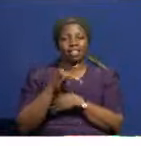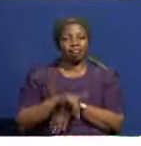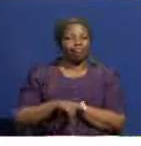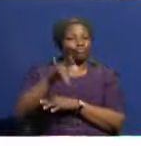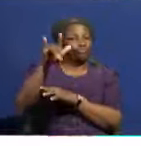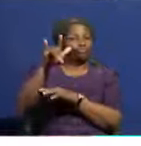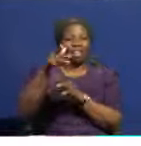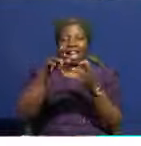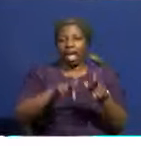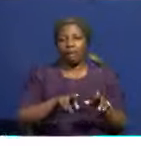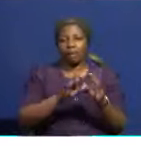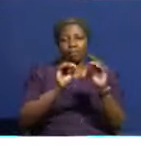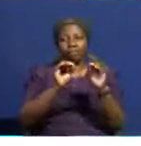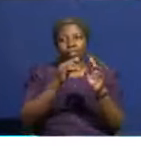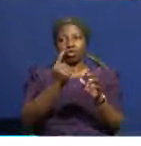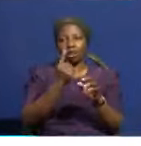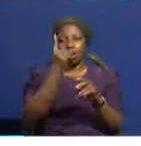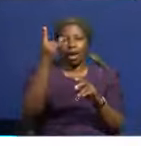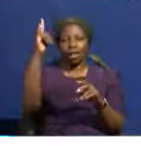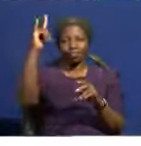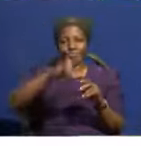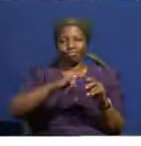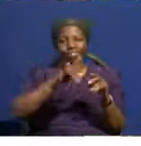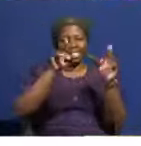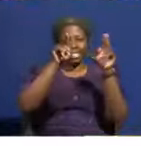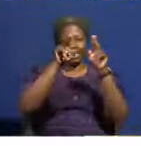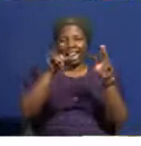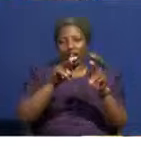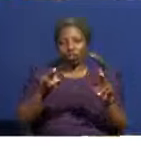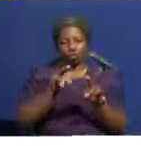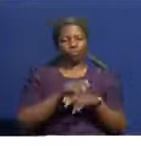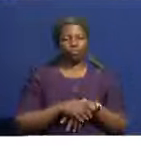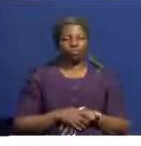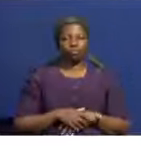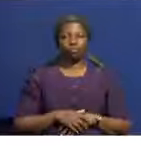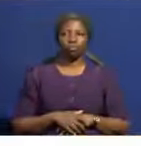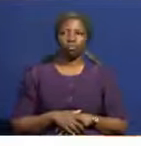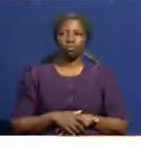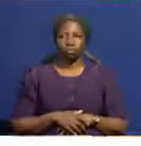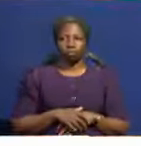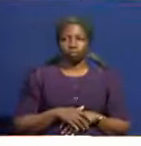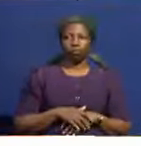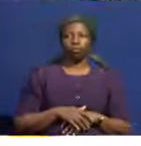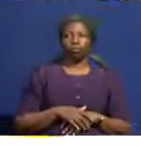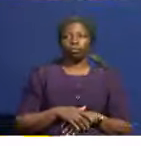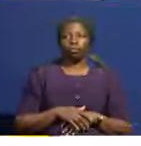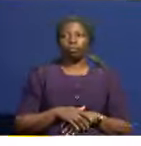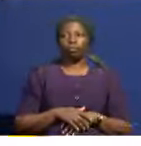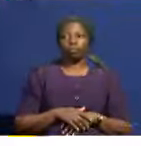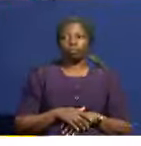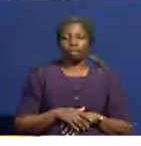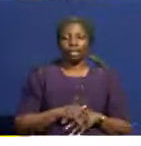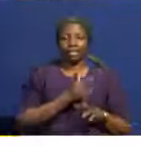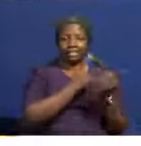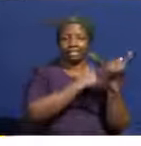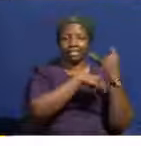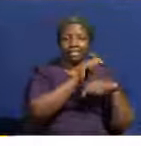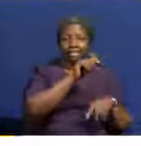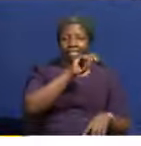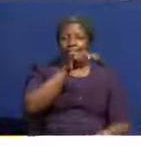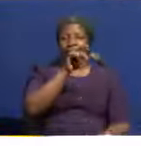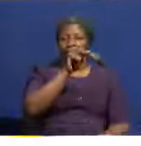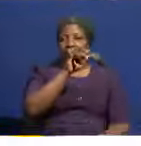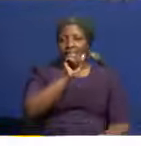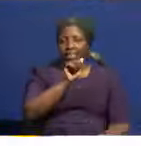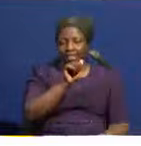one international flight had managed to land at the airport. The airport staff expressing frustration with the purported lease. By selling JKIA